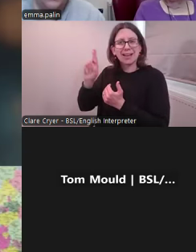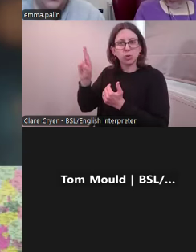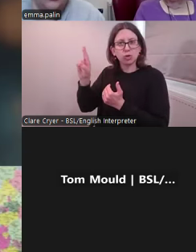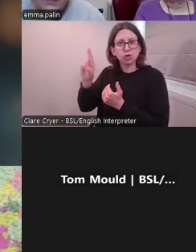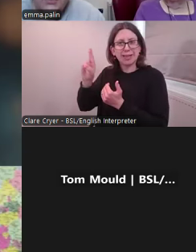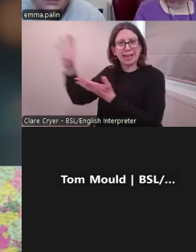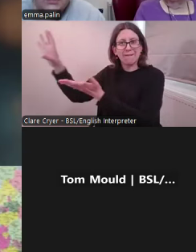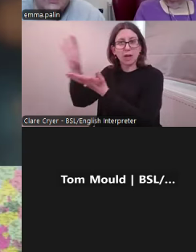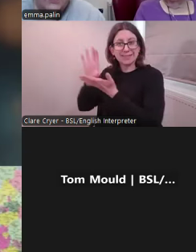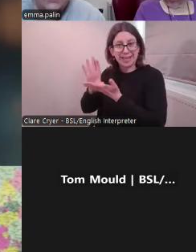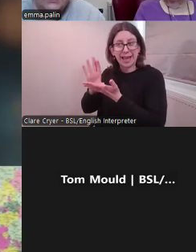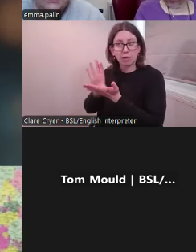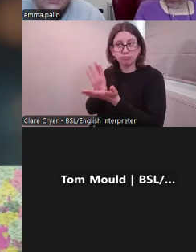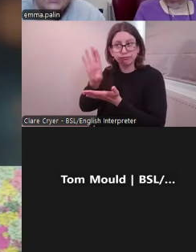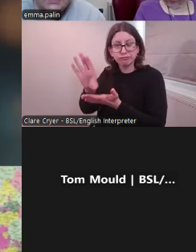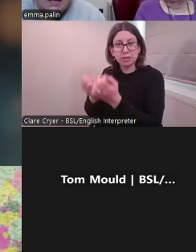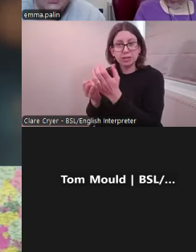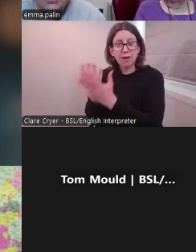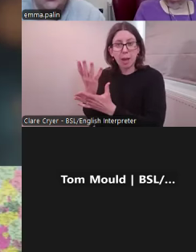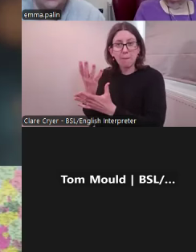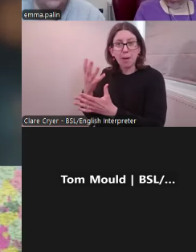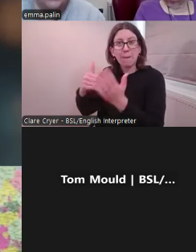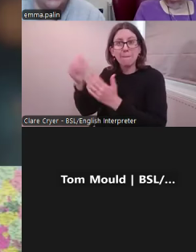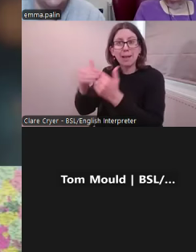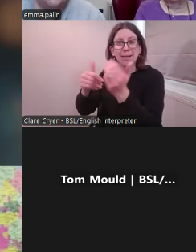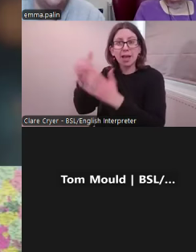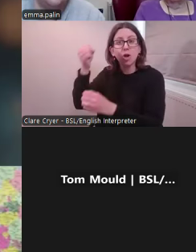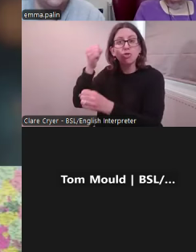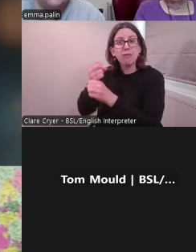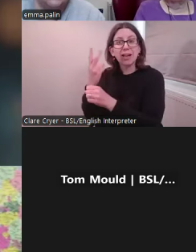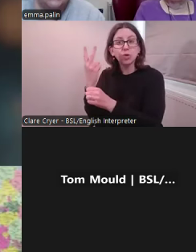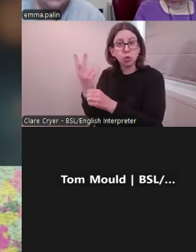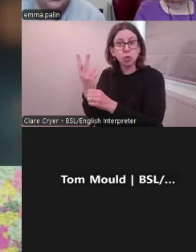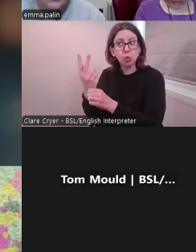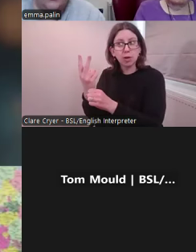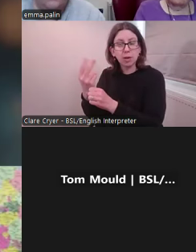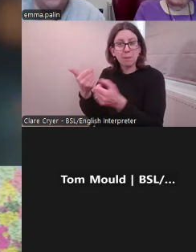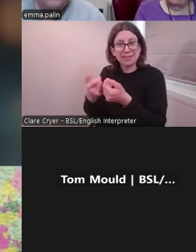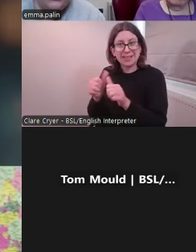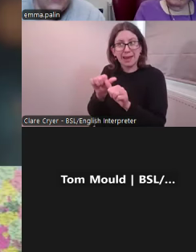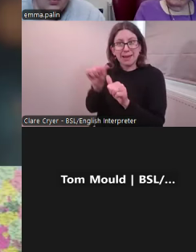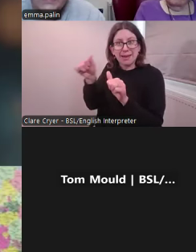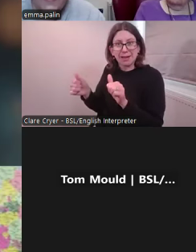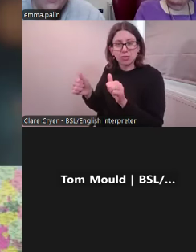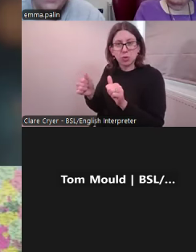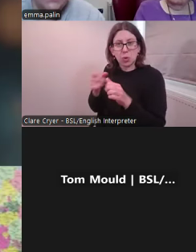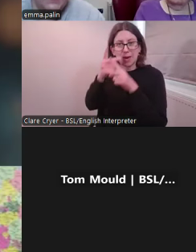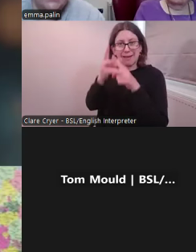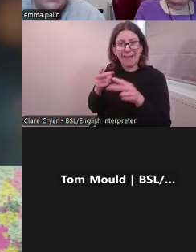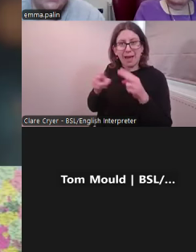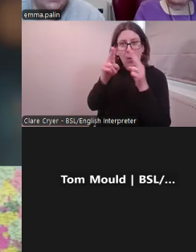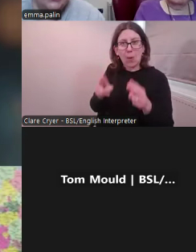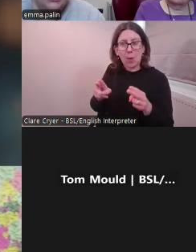develop a Grade 2 listed building that's attached to our care side of the village. We developed